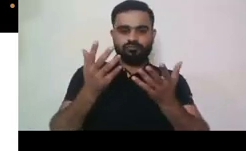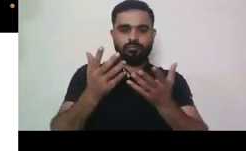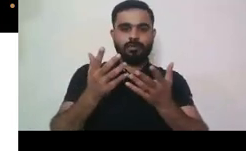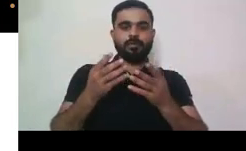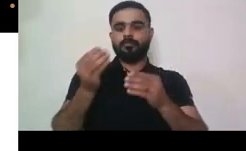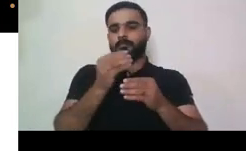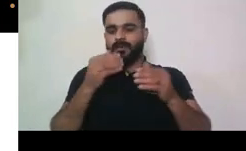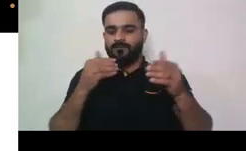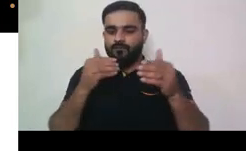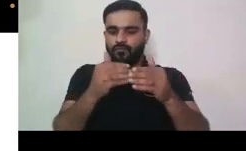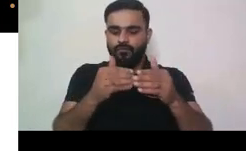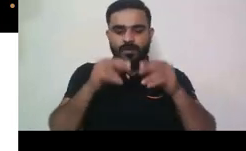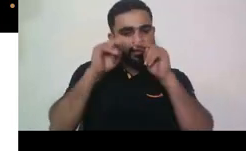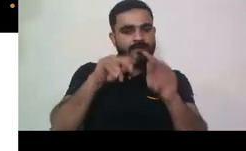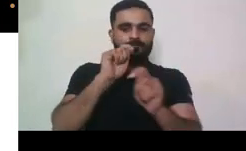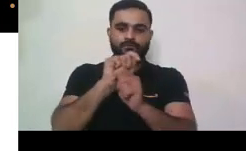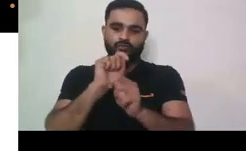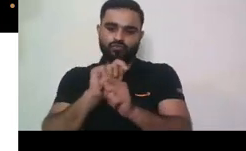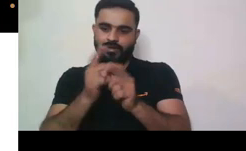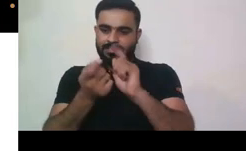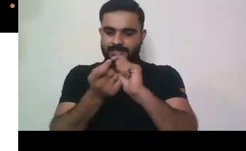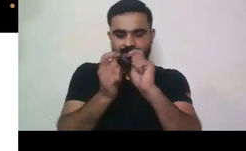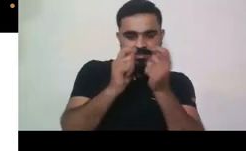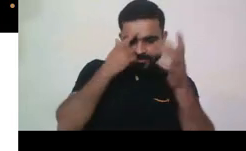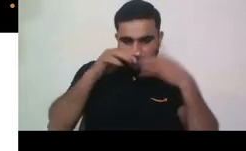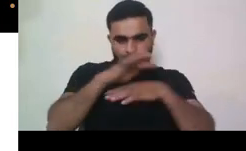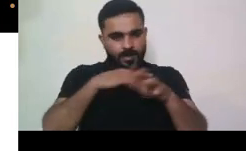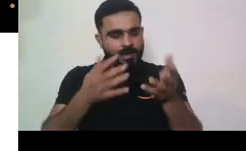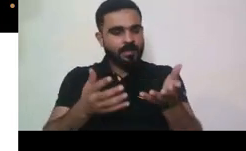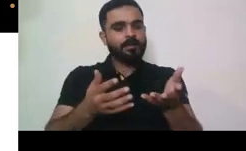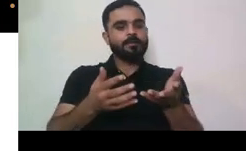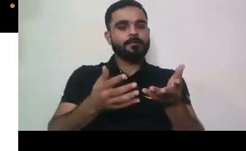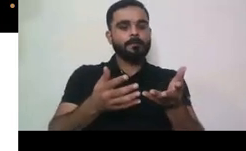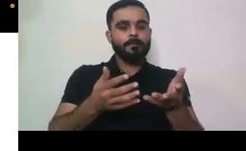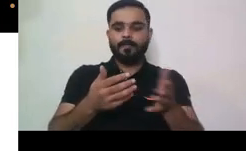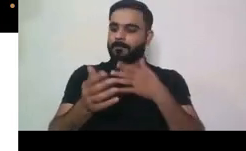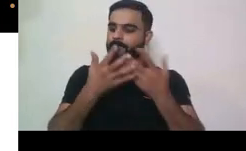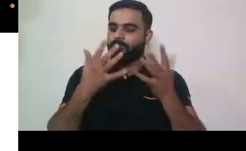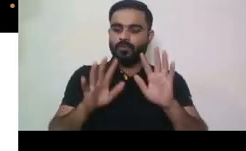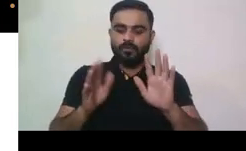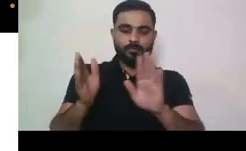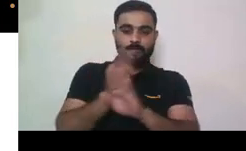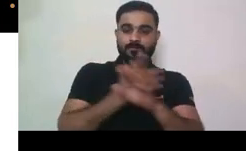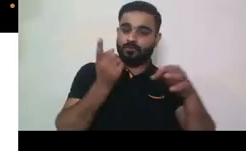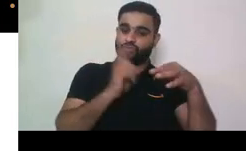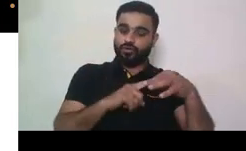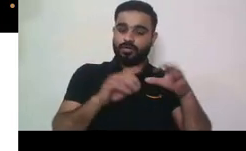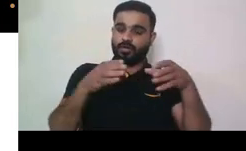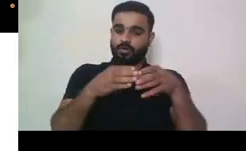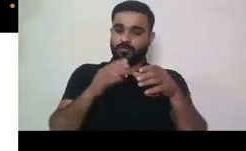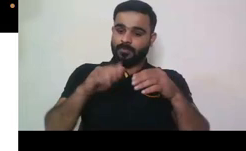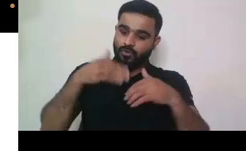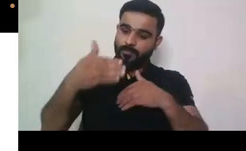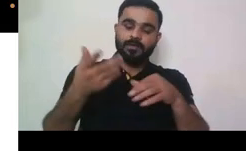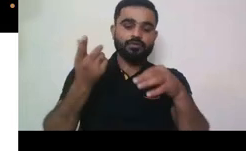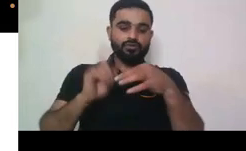bit closer, or I need to work, or I have to change some strategies, whether I before joining the group or after joining the group,